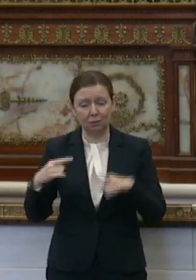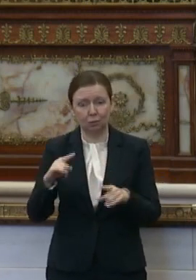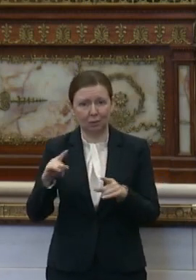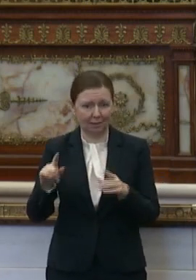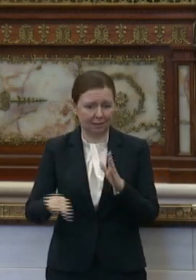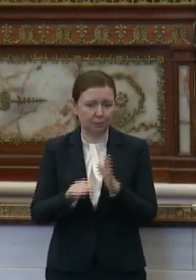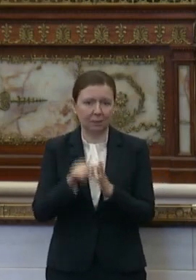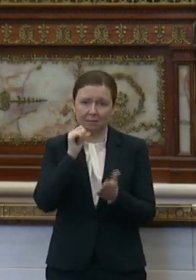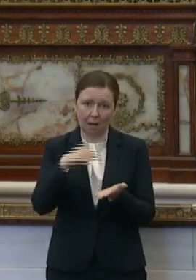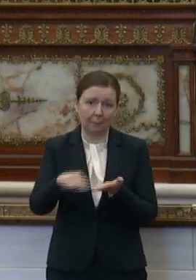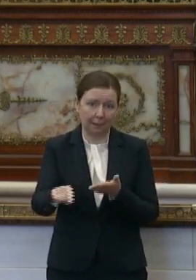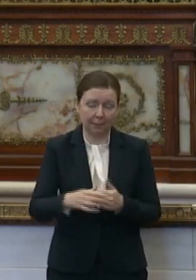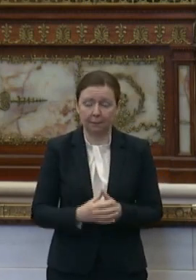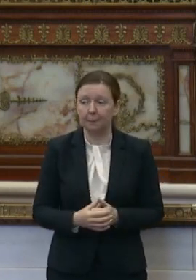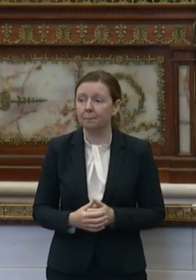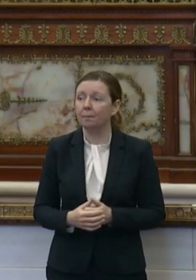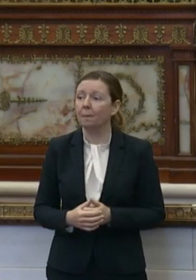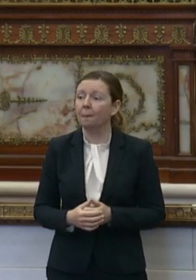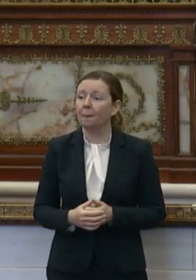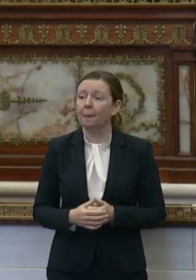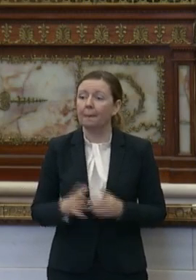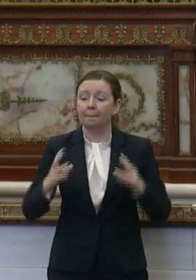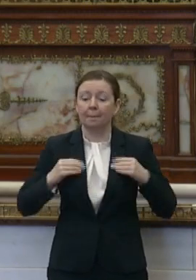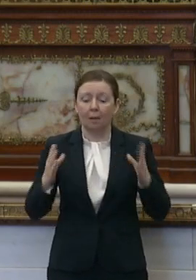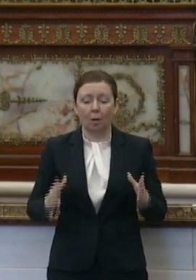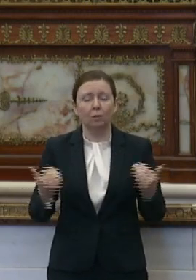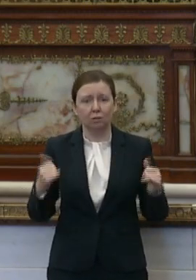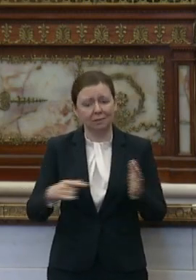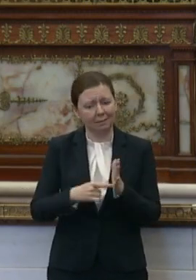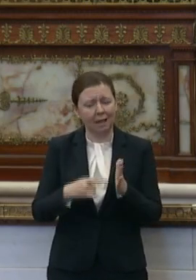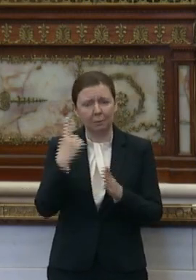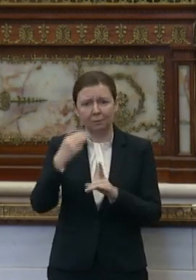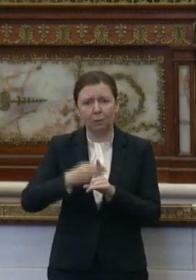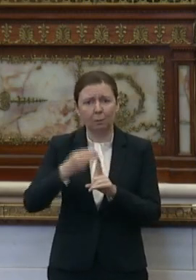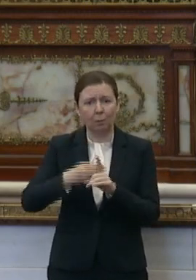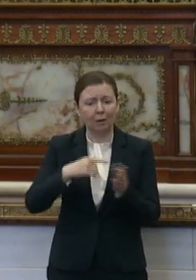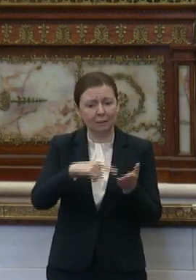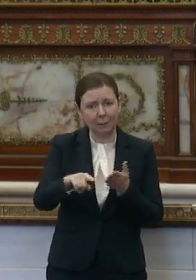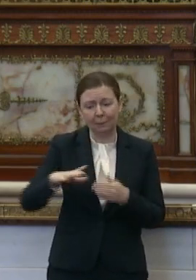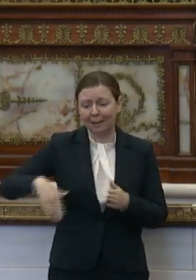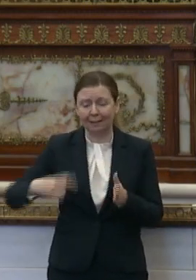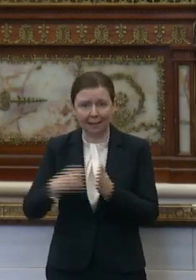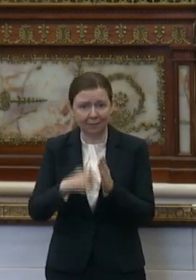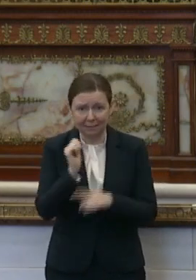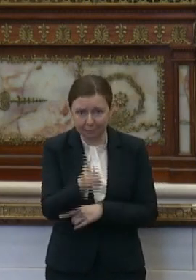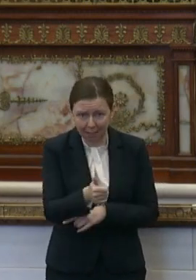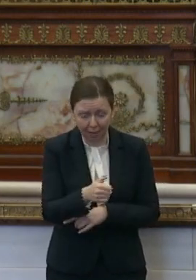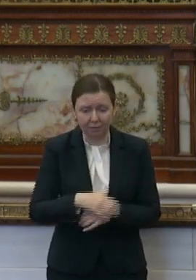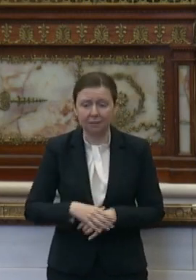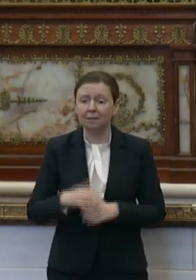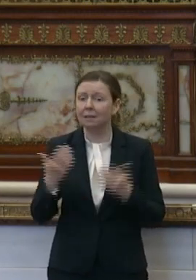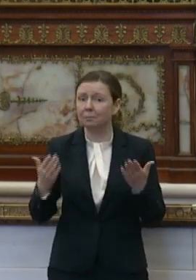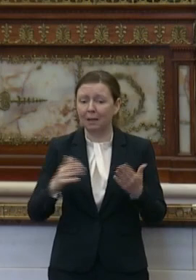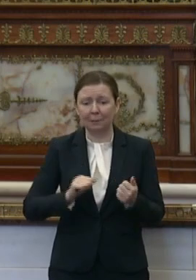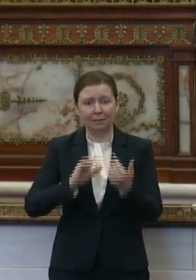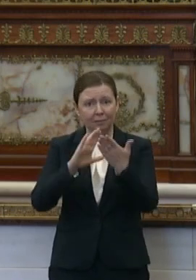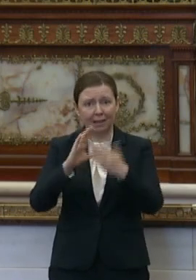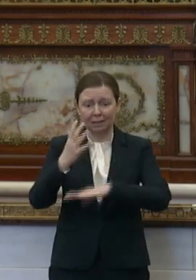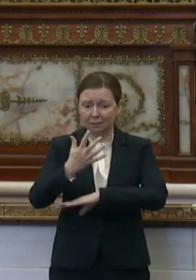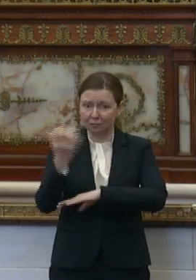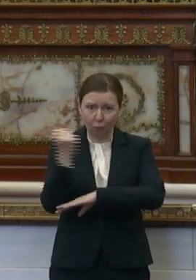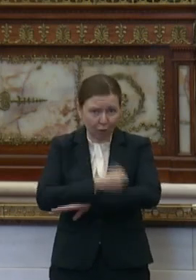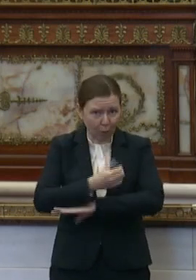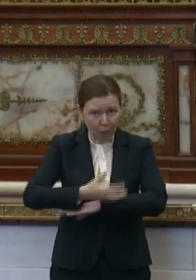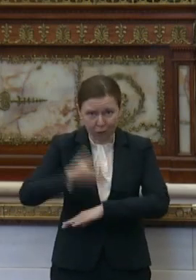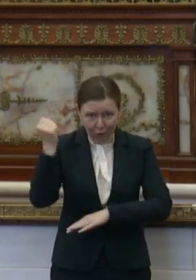of non-payment. Owners are still liable for mortgage payments and late fees. They may face foreclosure on the individual